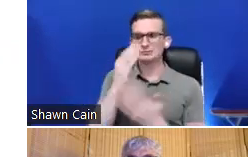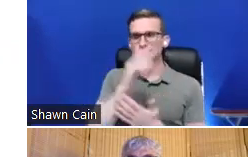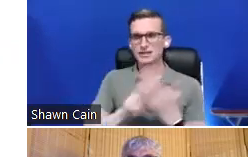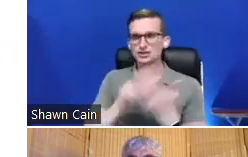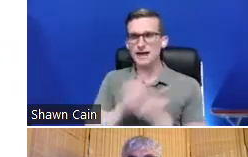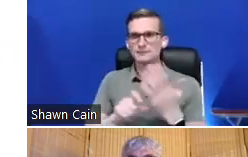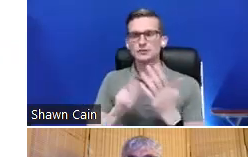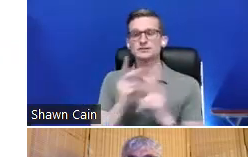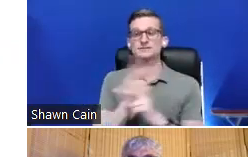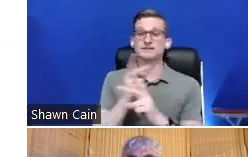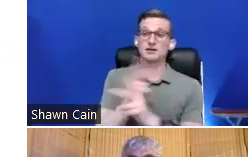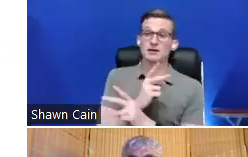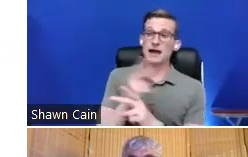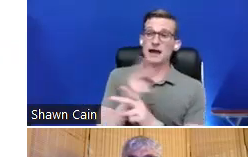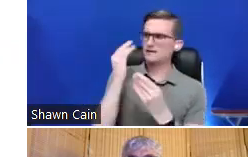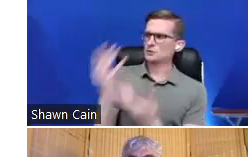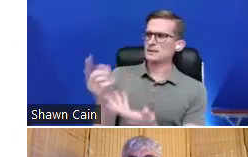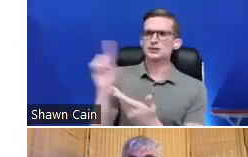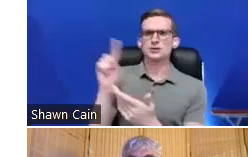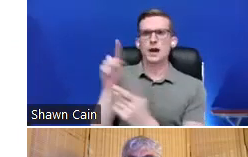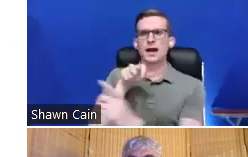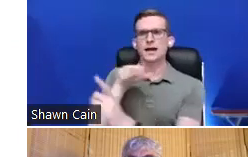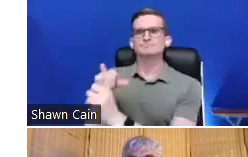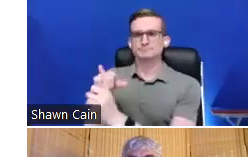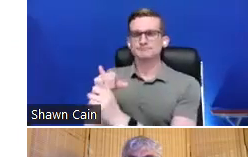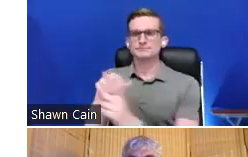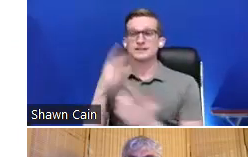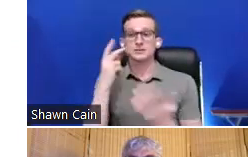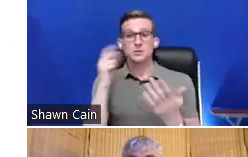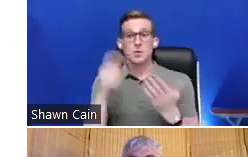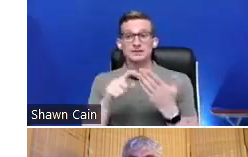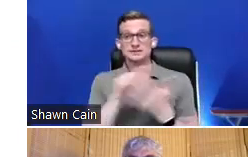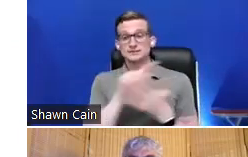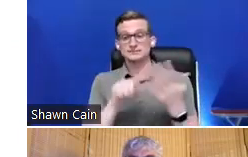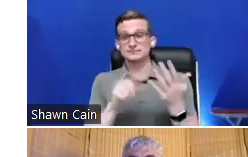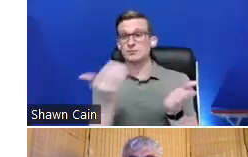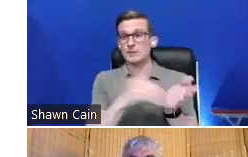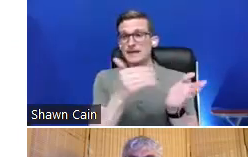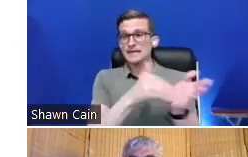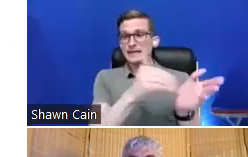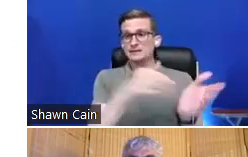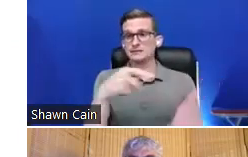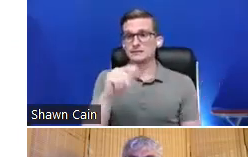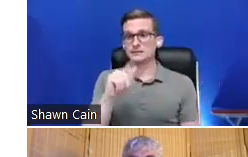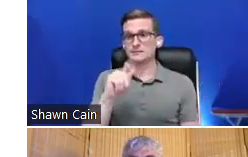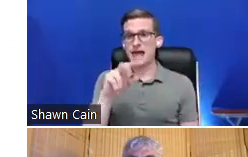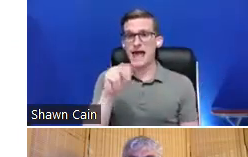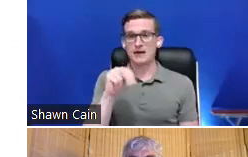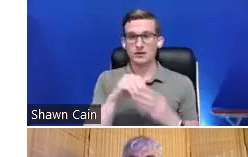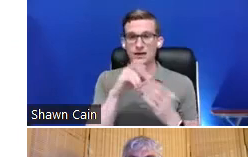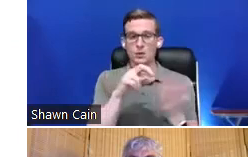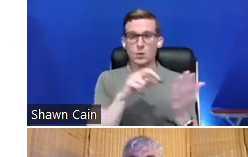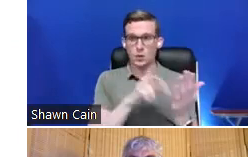get the information you need. So you will see there's a repeated pattern in the rules when you look at that, as well as the